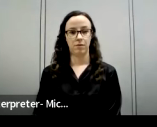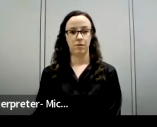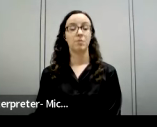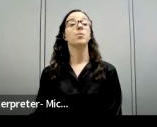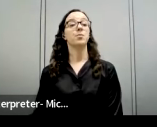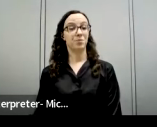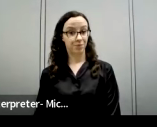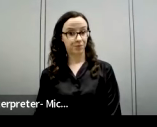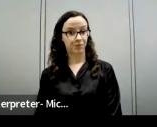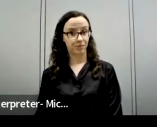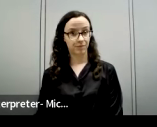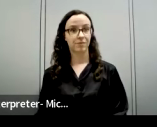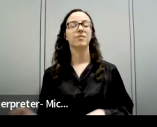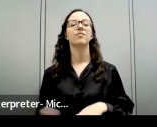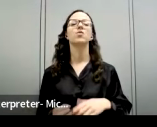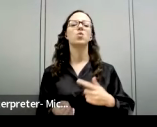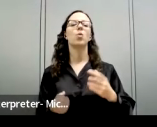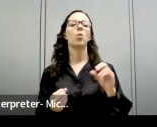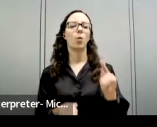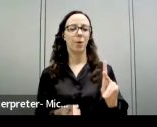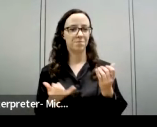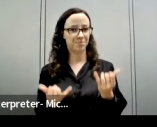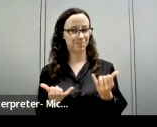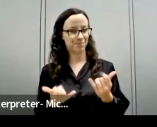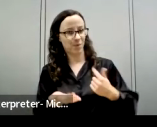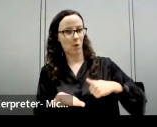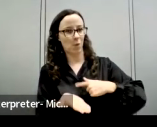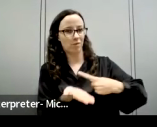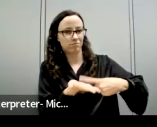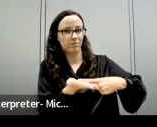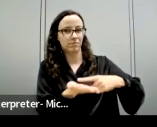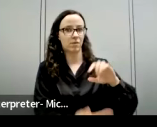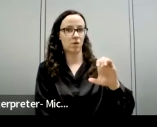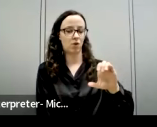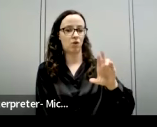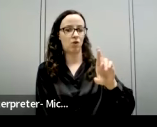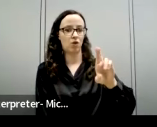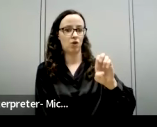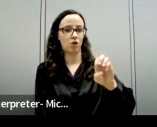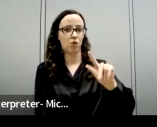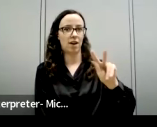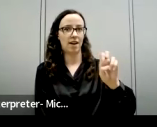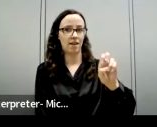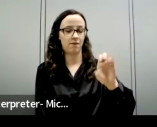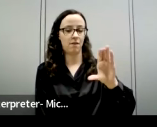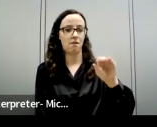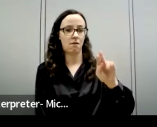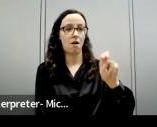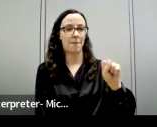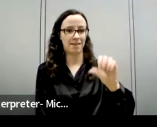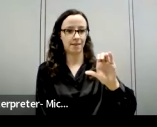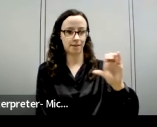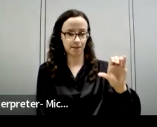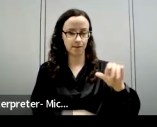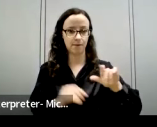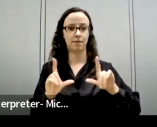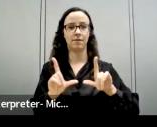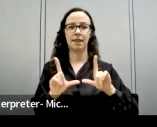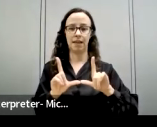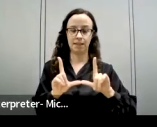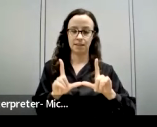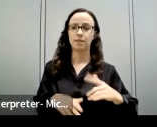Okay, so let's talk a little bit about Creative Commons licenses. This is going to be a crash course. I know there was a